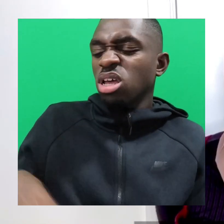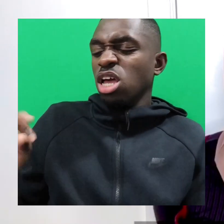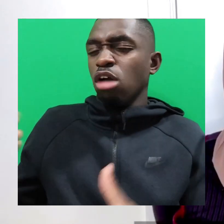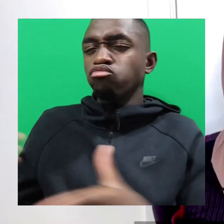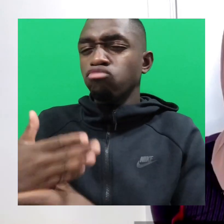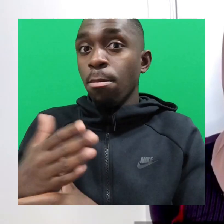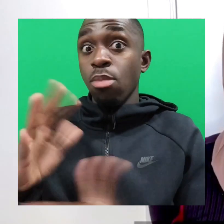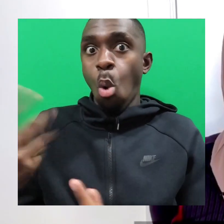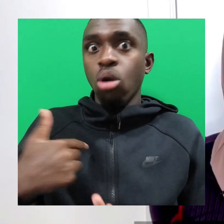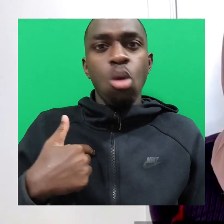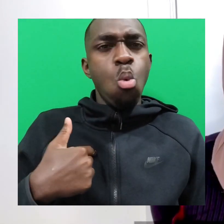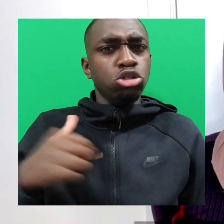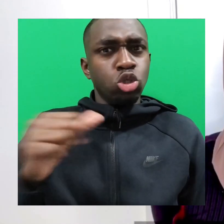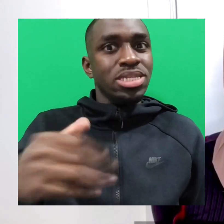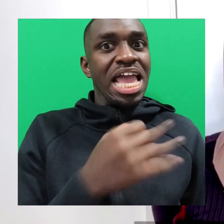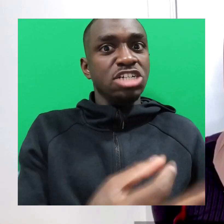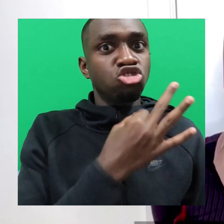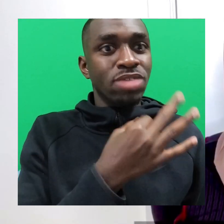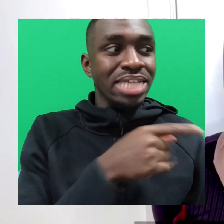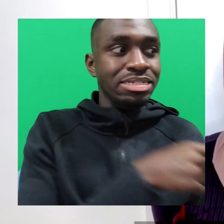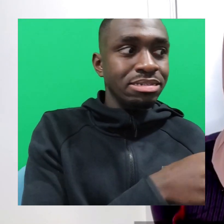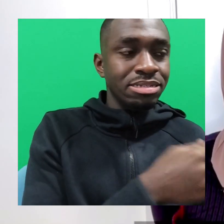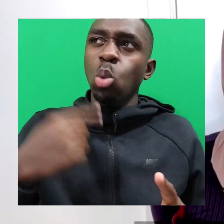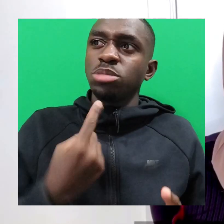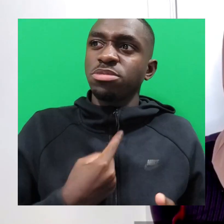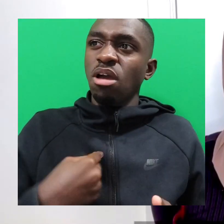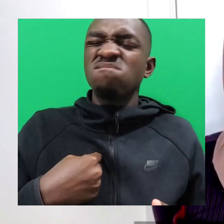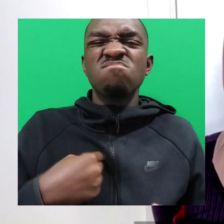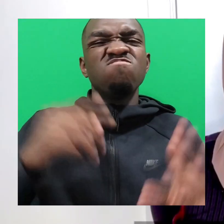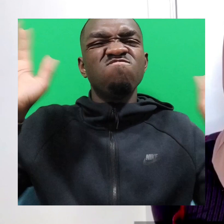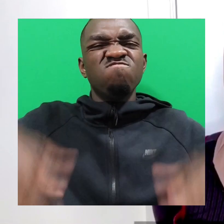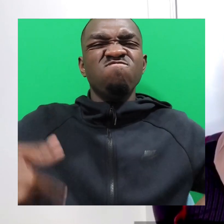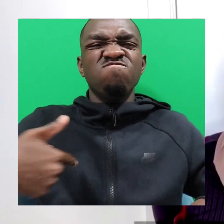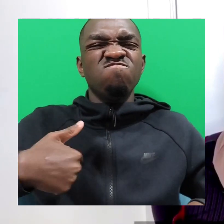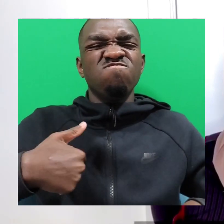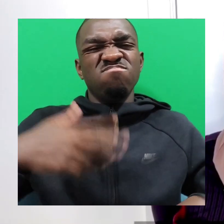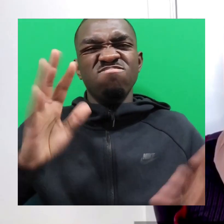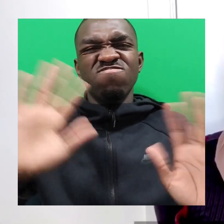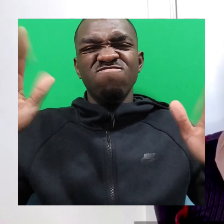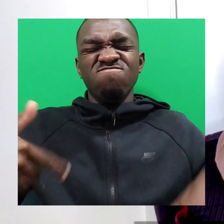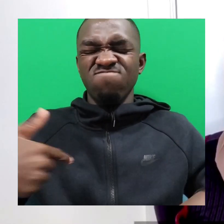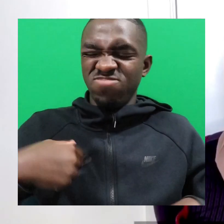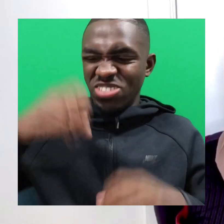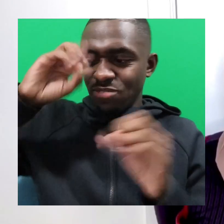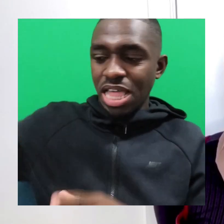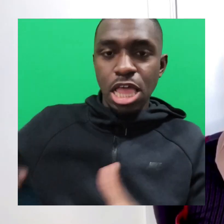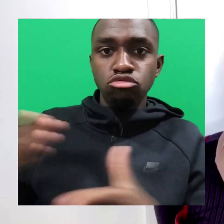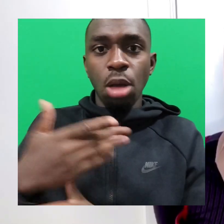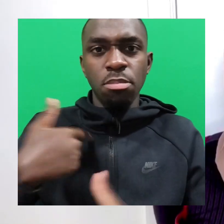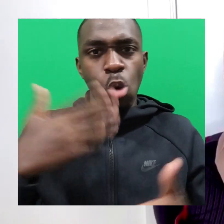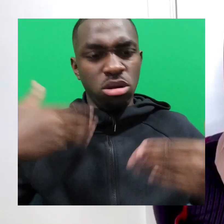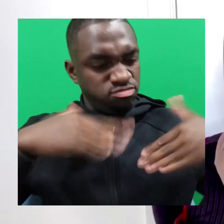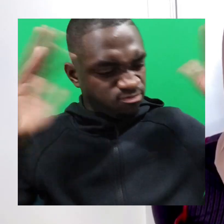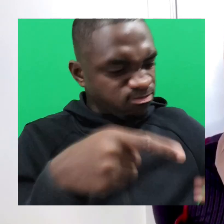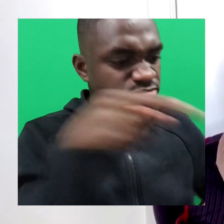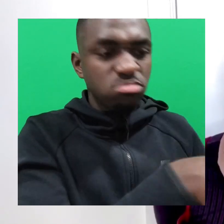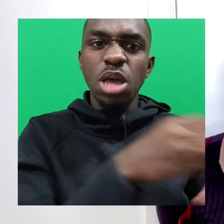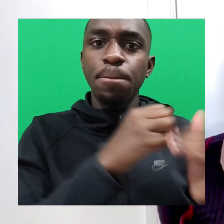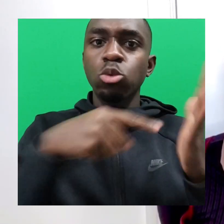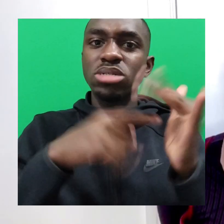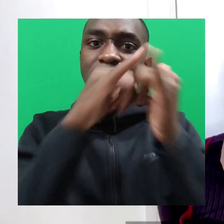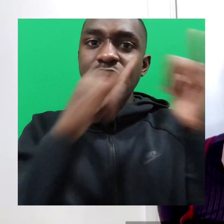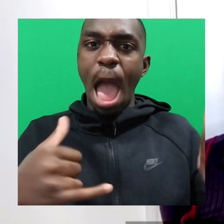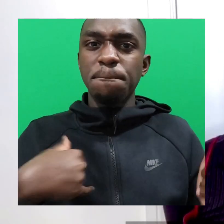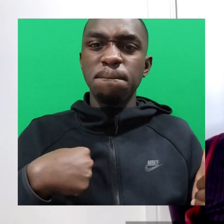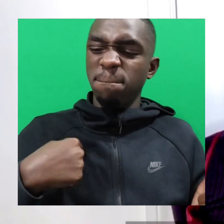But the thing is, at that time, there was also another job offer that I had received, and it was for a job that I really